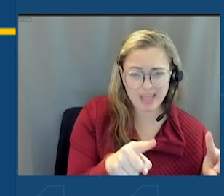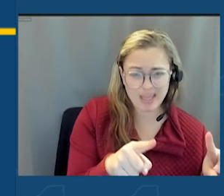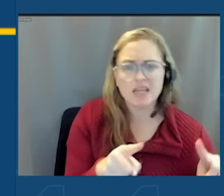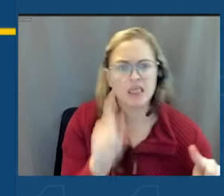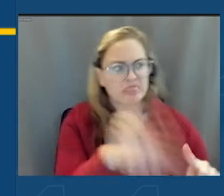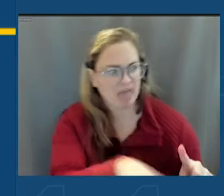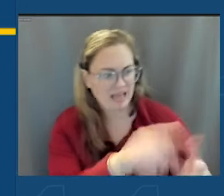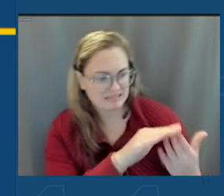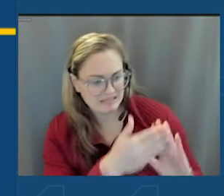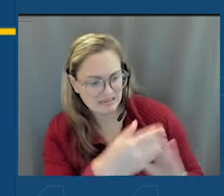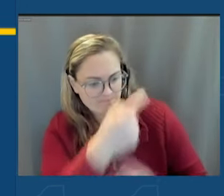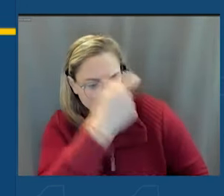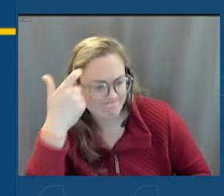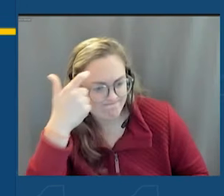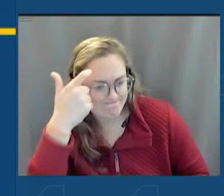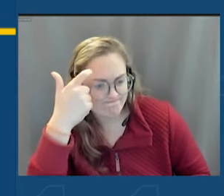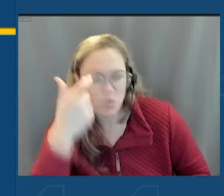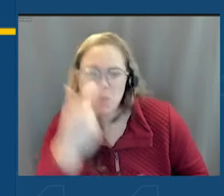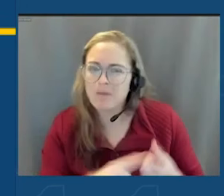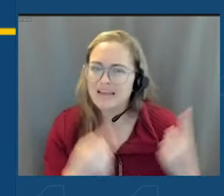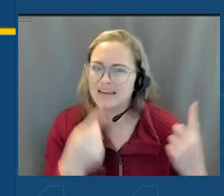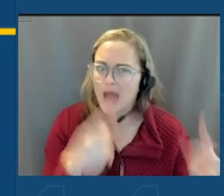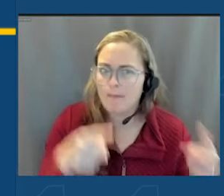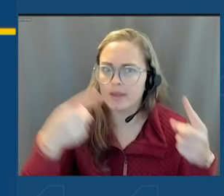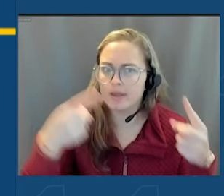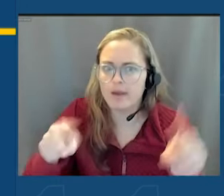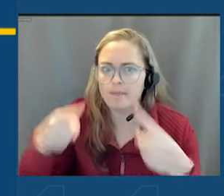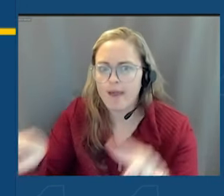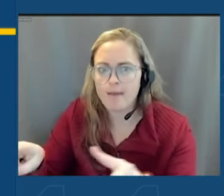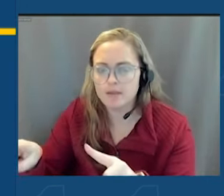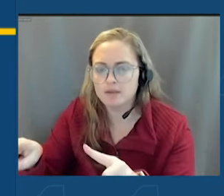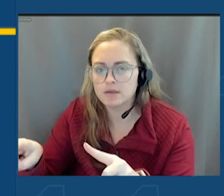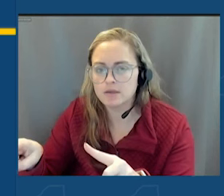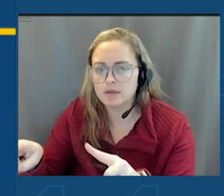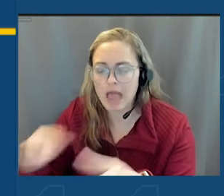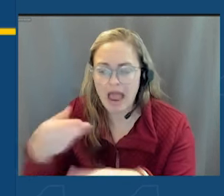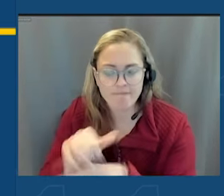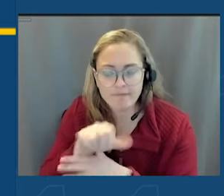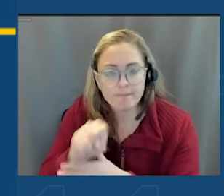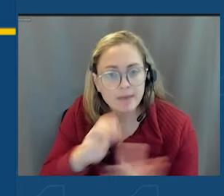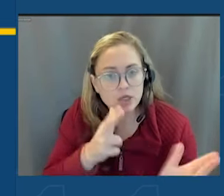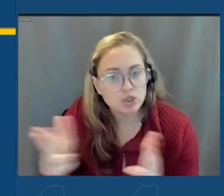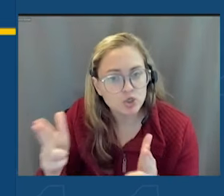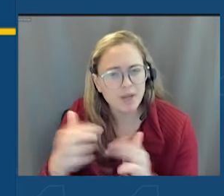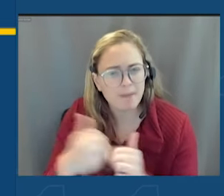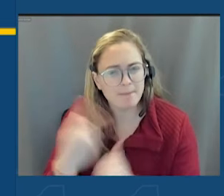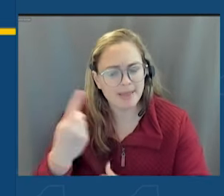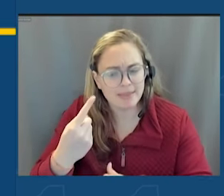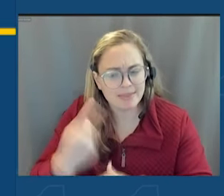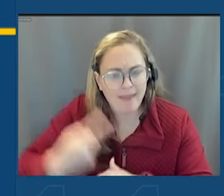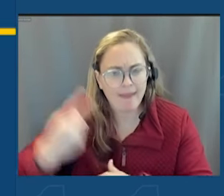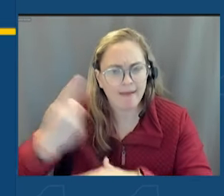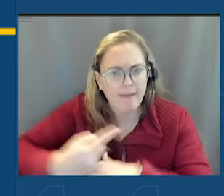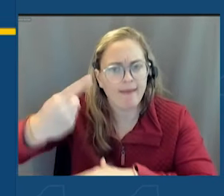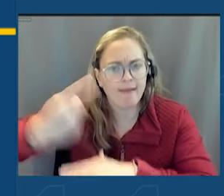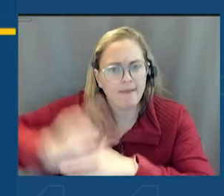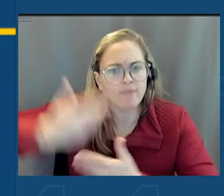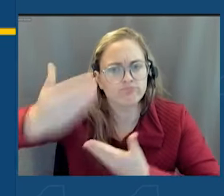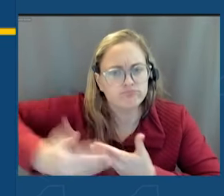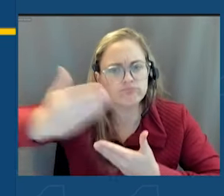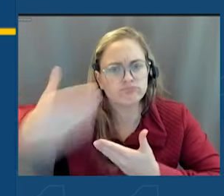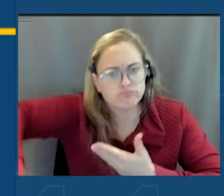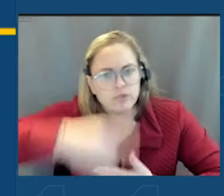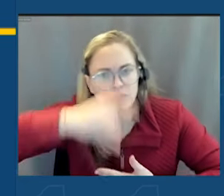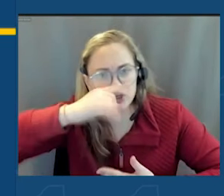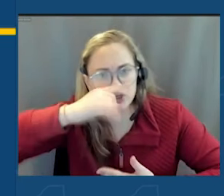traumatized, but you realize this happens not just in the aftermath of a mass shooting, but it's the day-to-day-to-day. Children afraid to